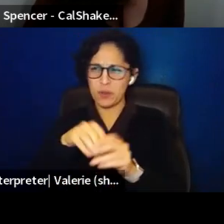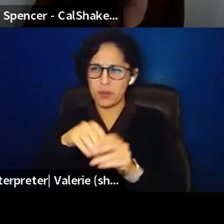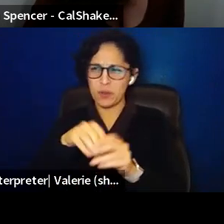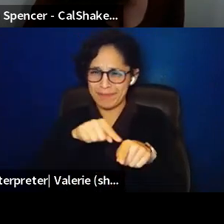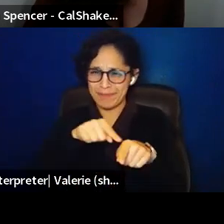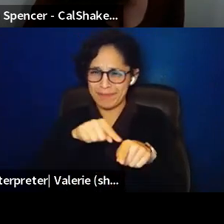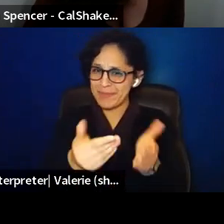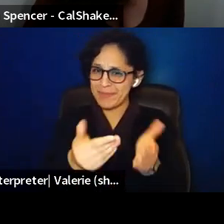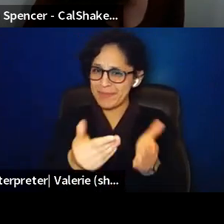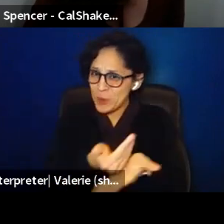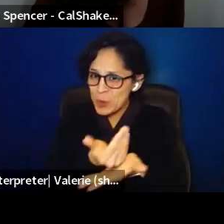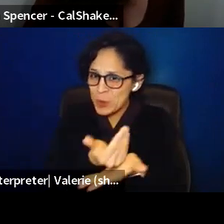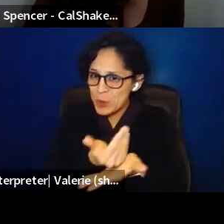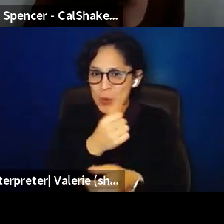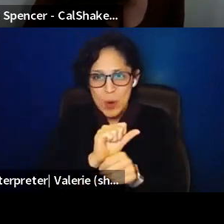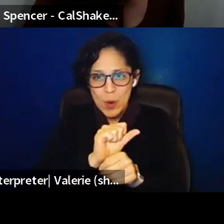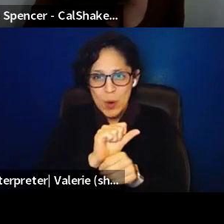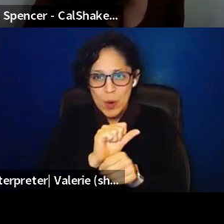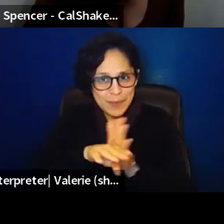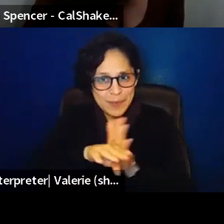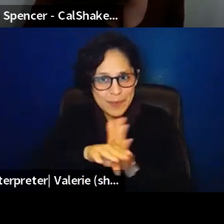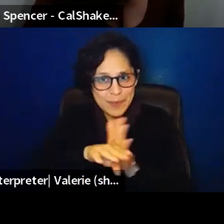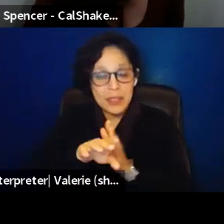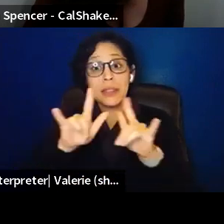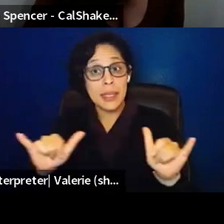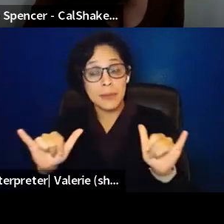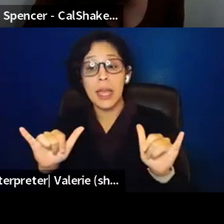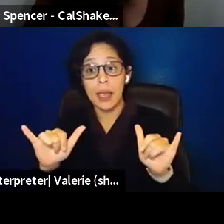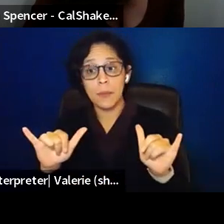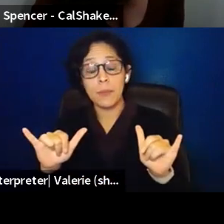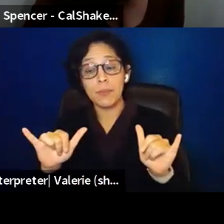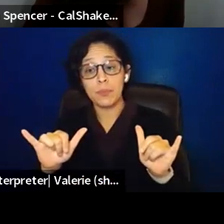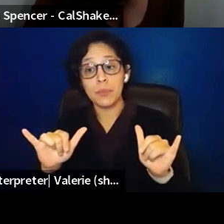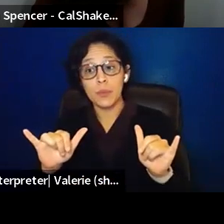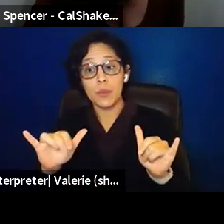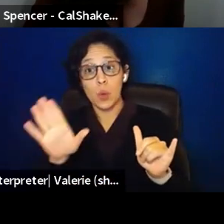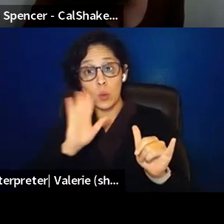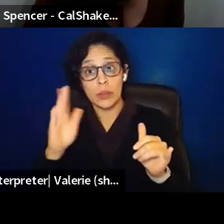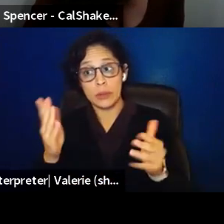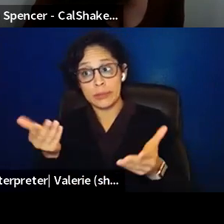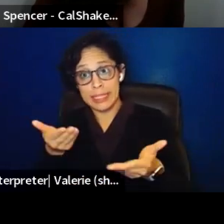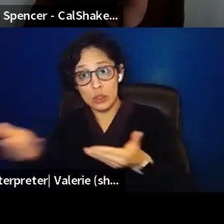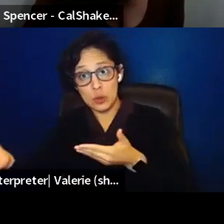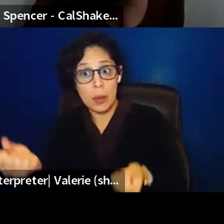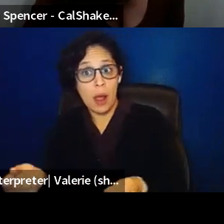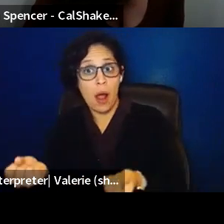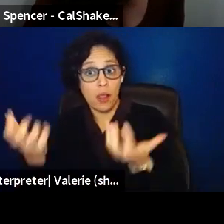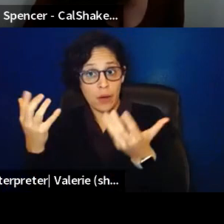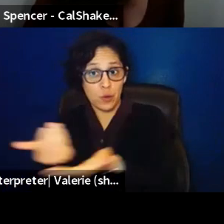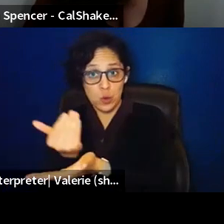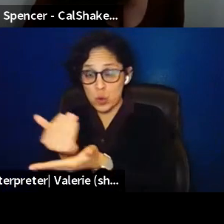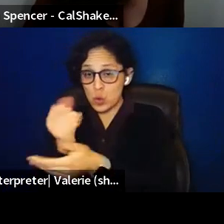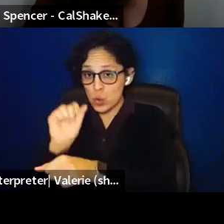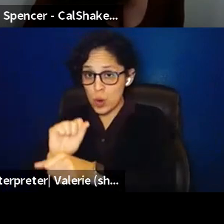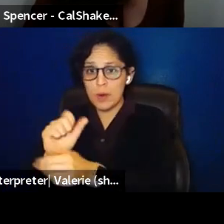work development, but also will be coming up with and producing a lot of new work programming like festivals, and that